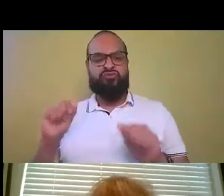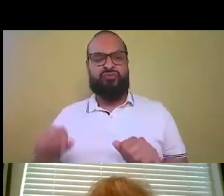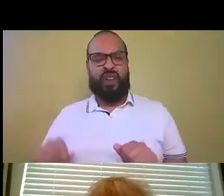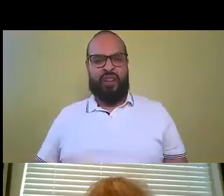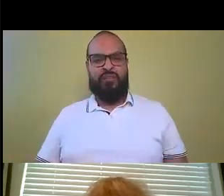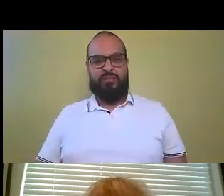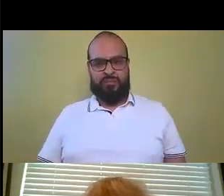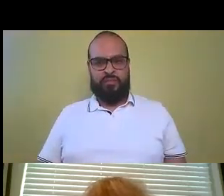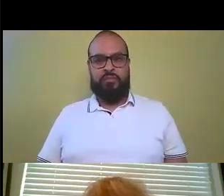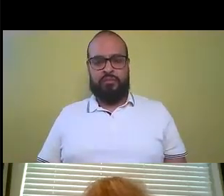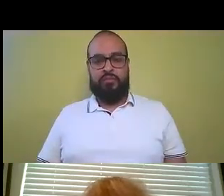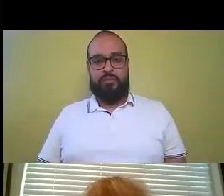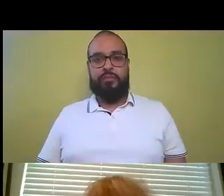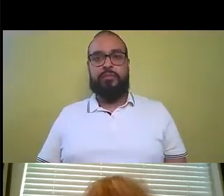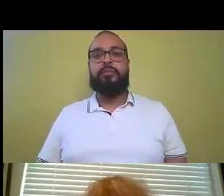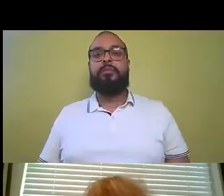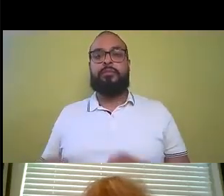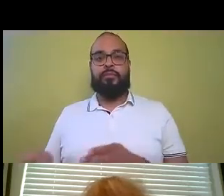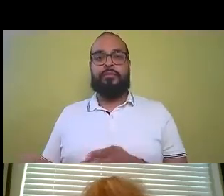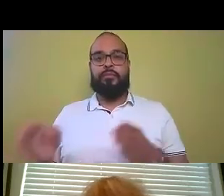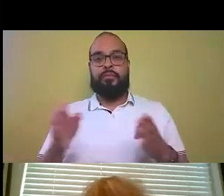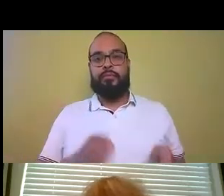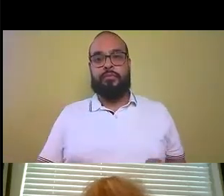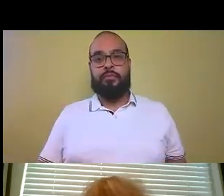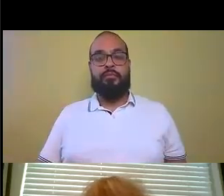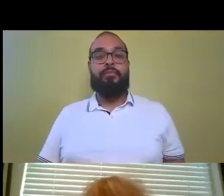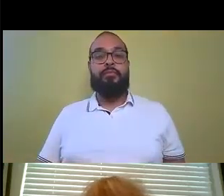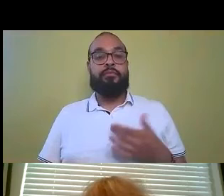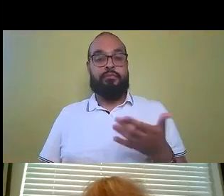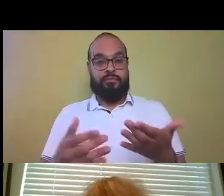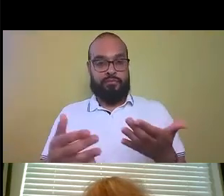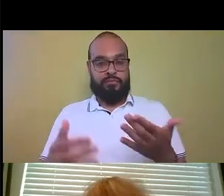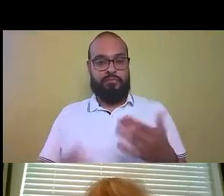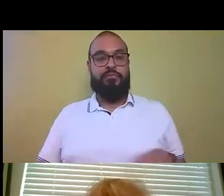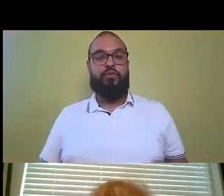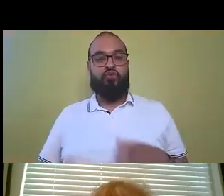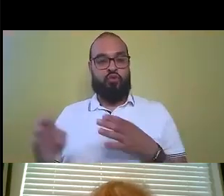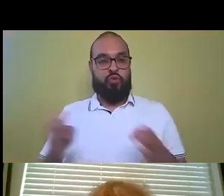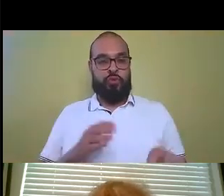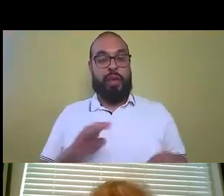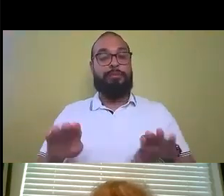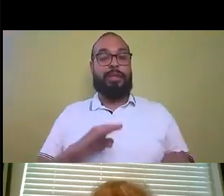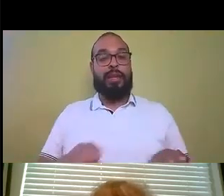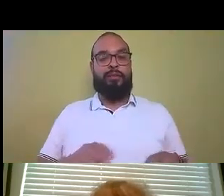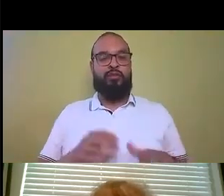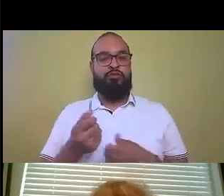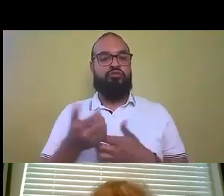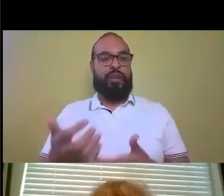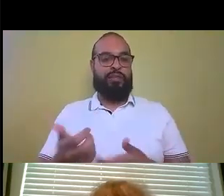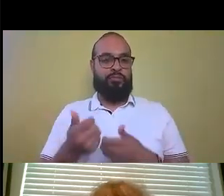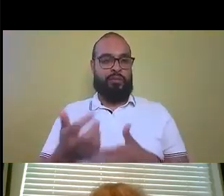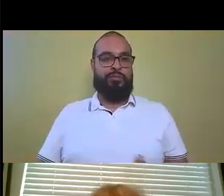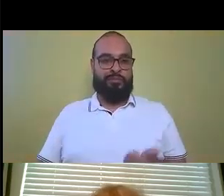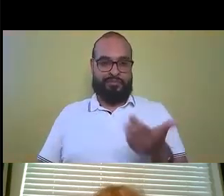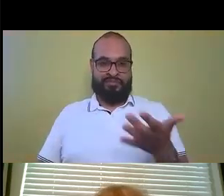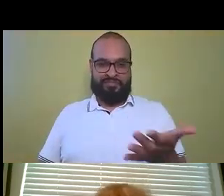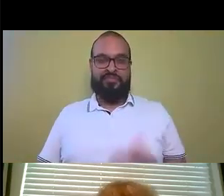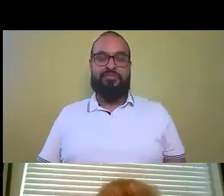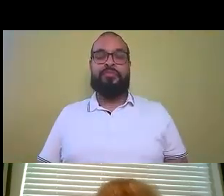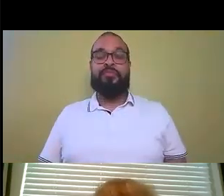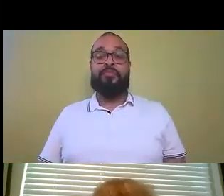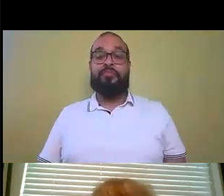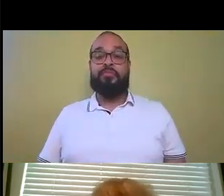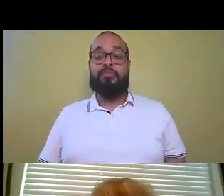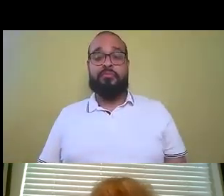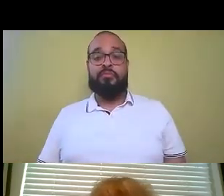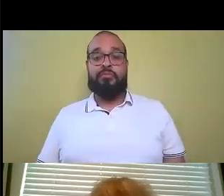self-regulation. And then we have organized behavioral output. So what we're thinking about is, if we're thinking about, I just